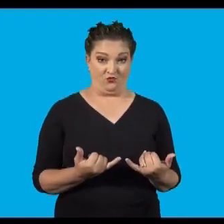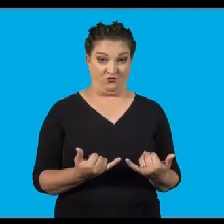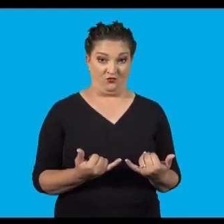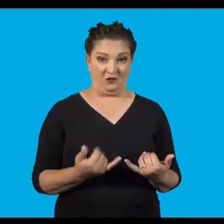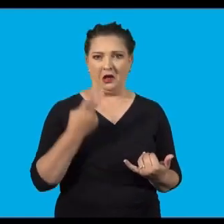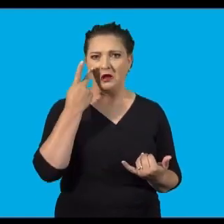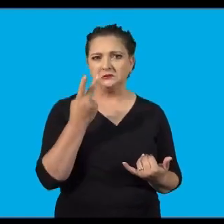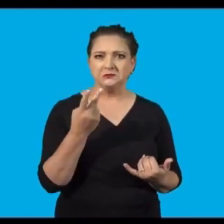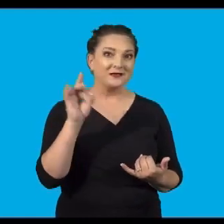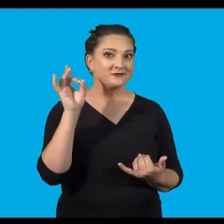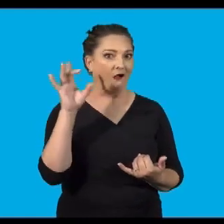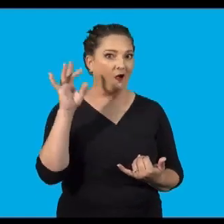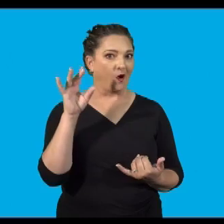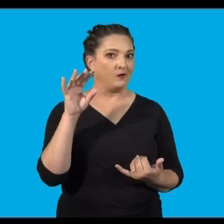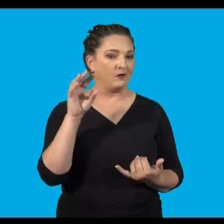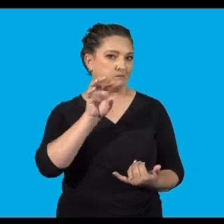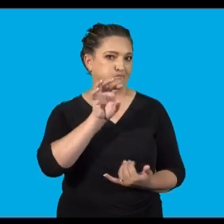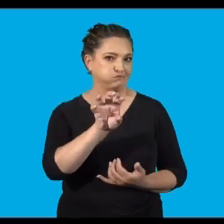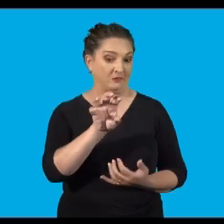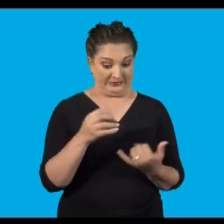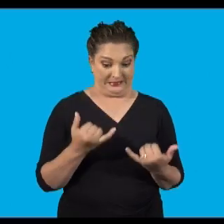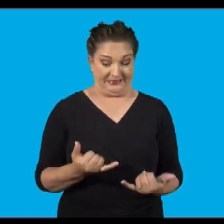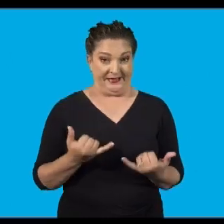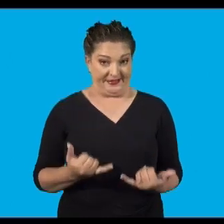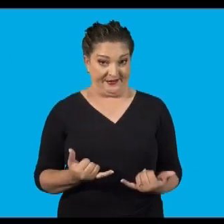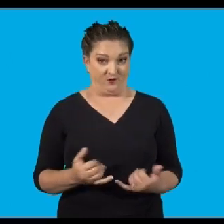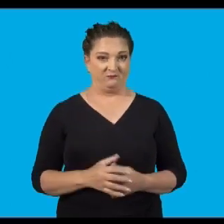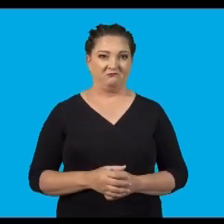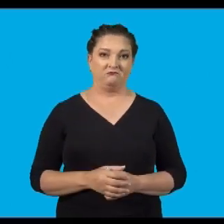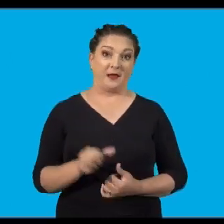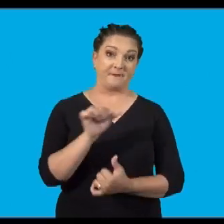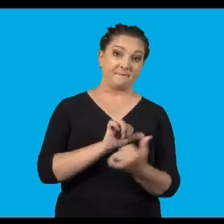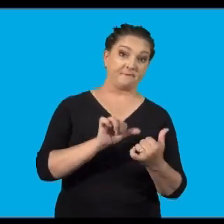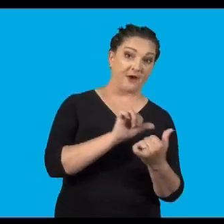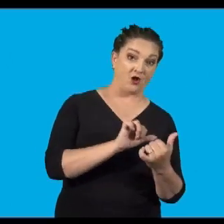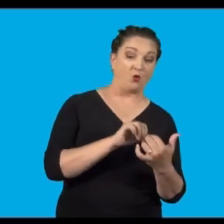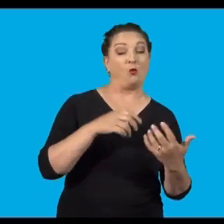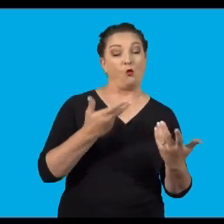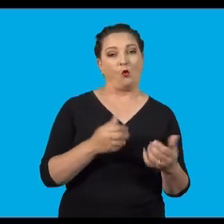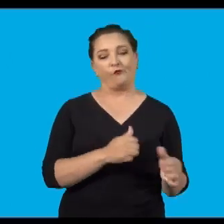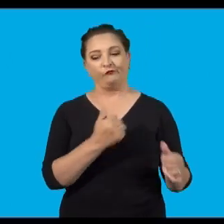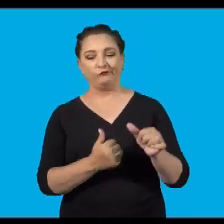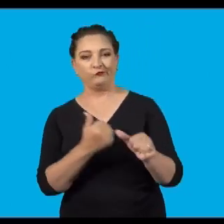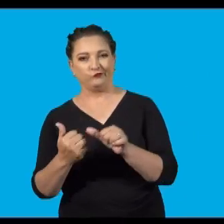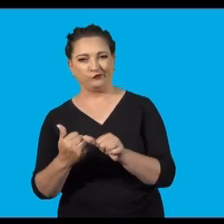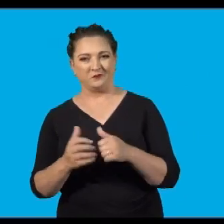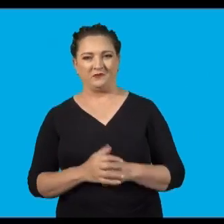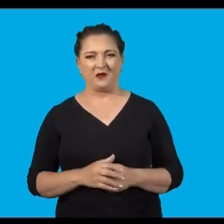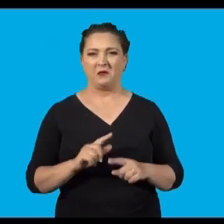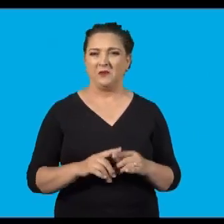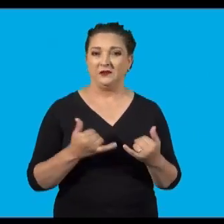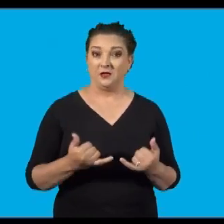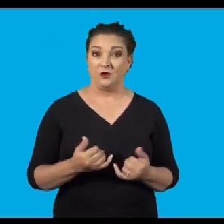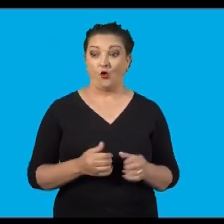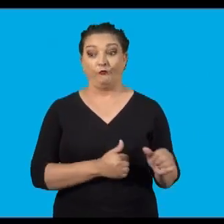little nice sparkly star there, but you can either move back in time or you can move forward in time. So